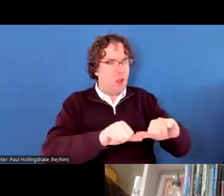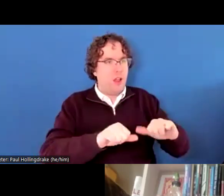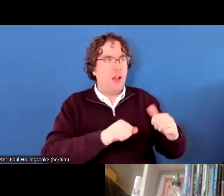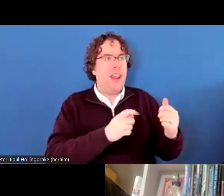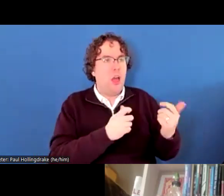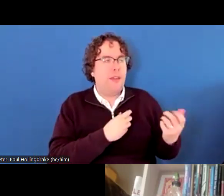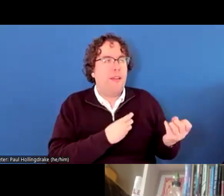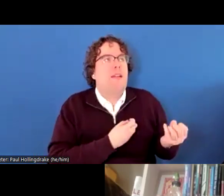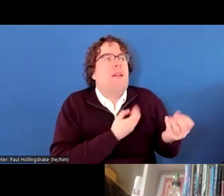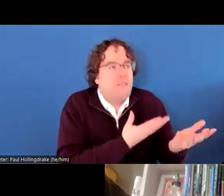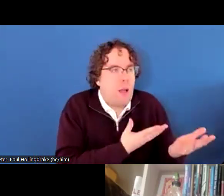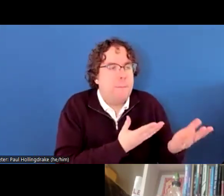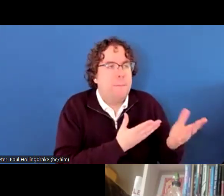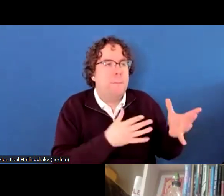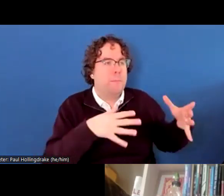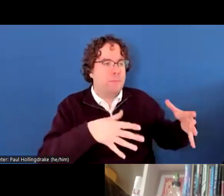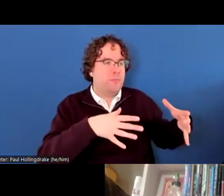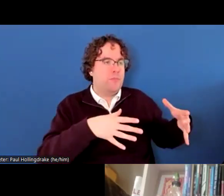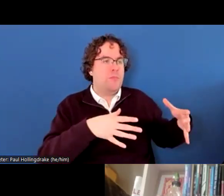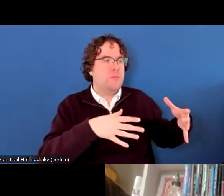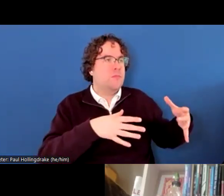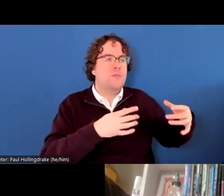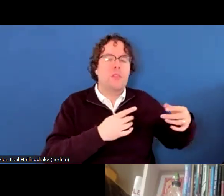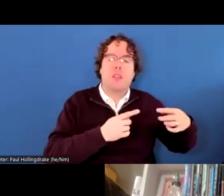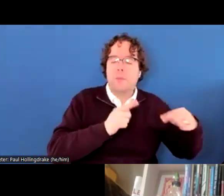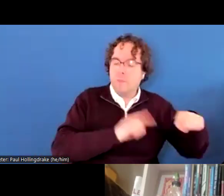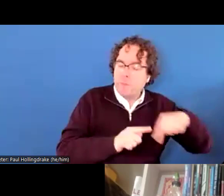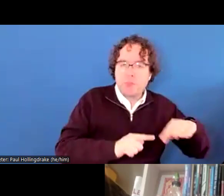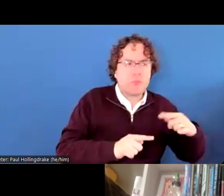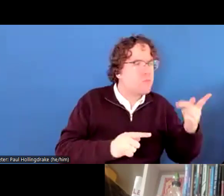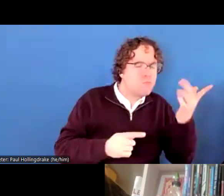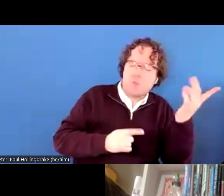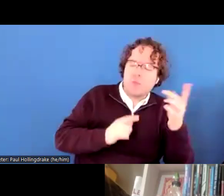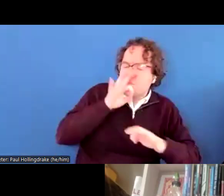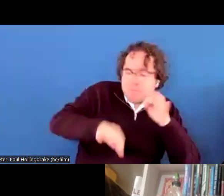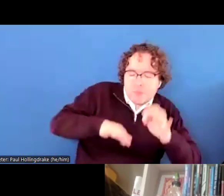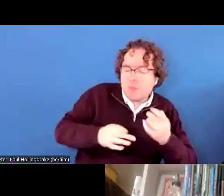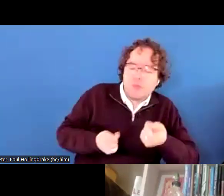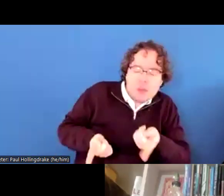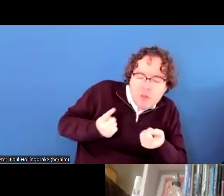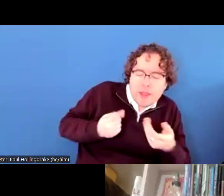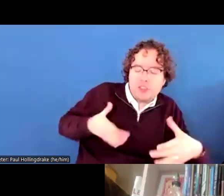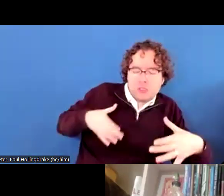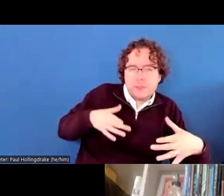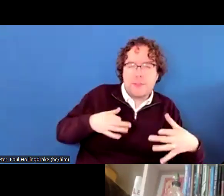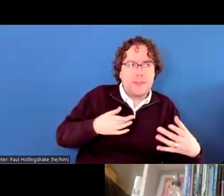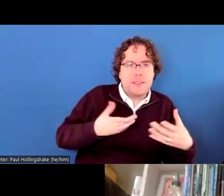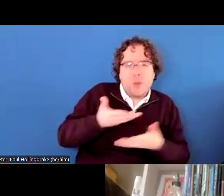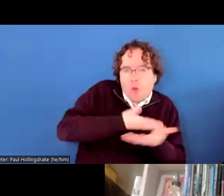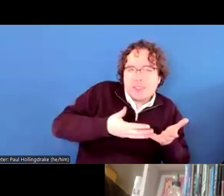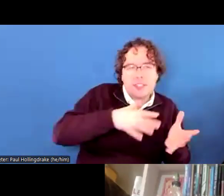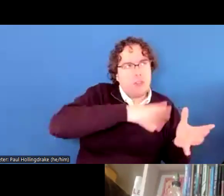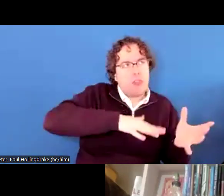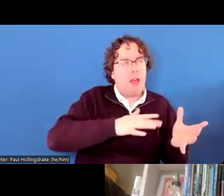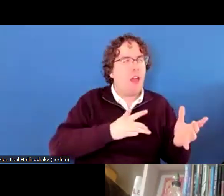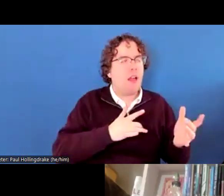to the provocations and the stimulus and the conversations, and